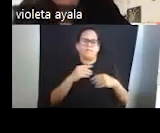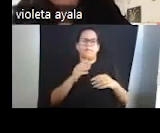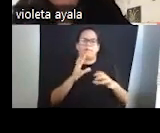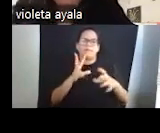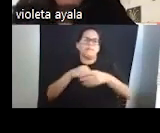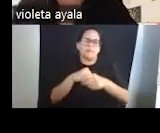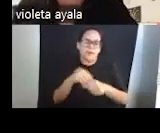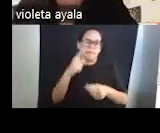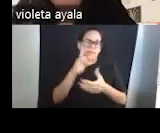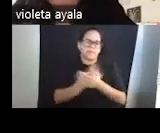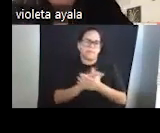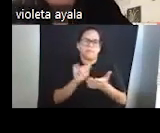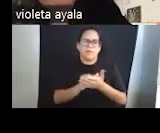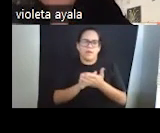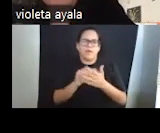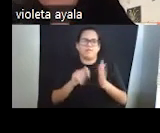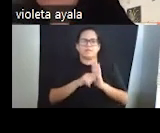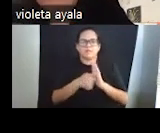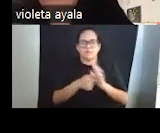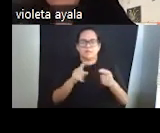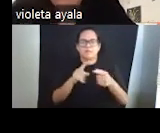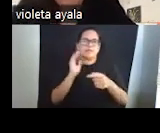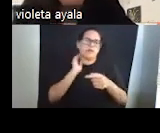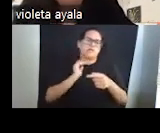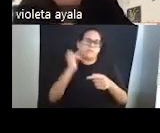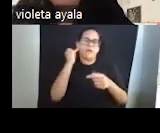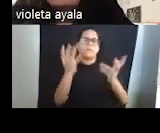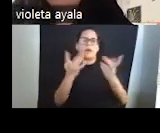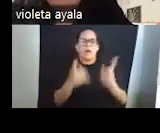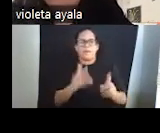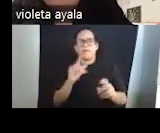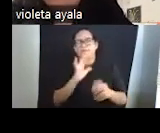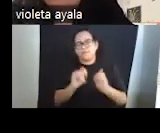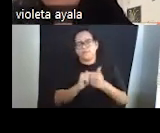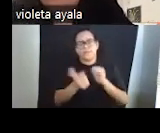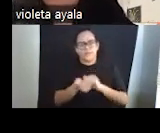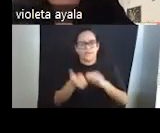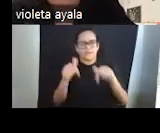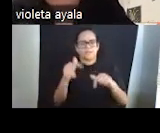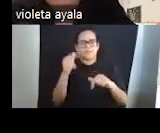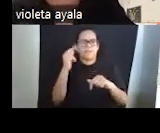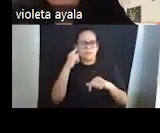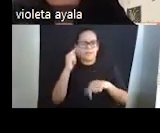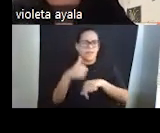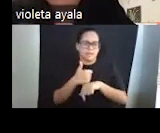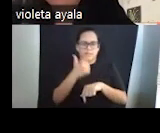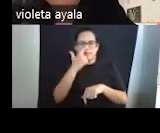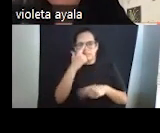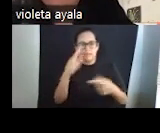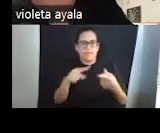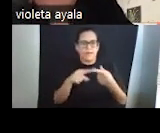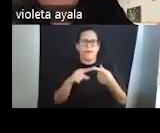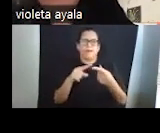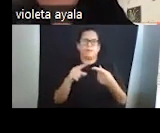that it is key to dare to imagine what will happen and to really change this mentality about